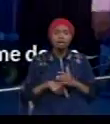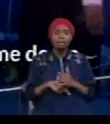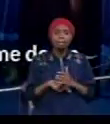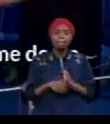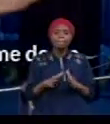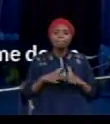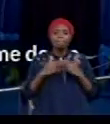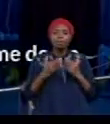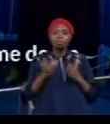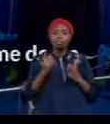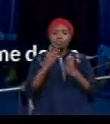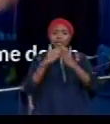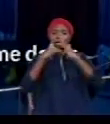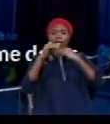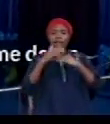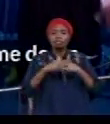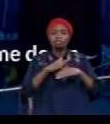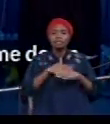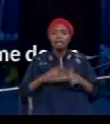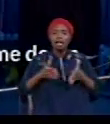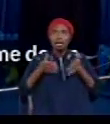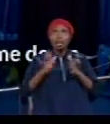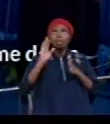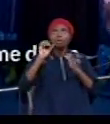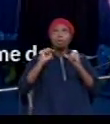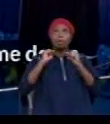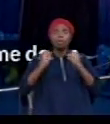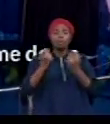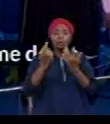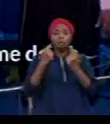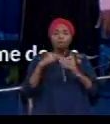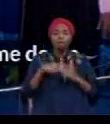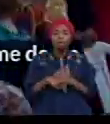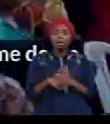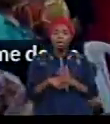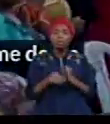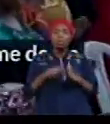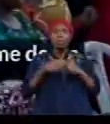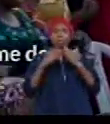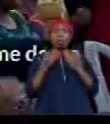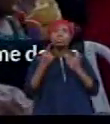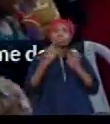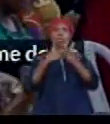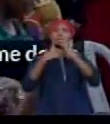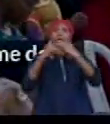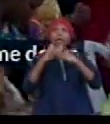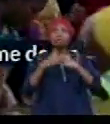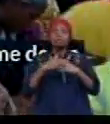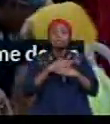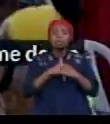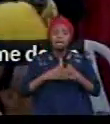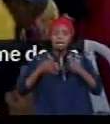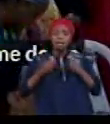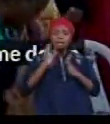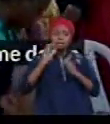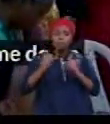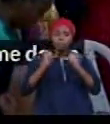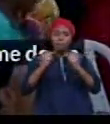thy heavens. Open thy heavens. Open thy heavens. Open thy